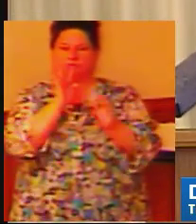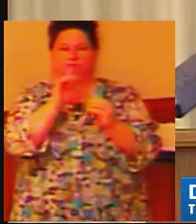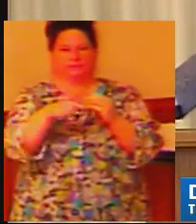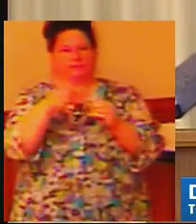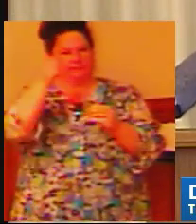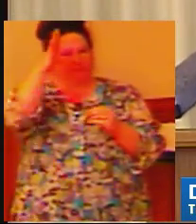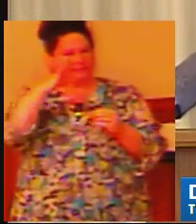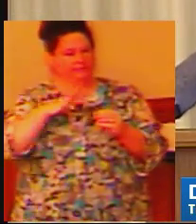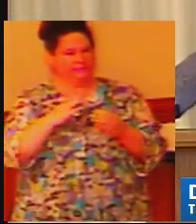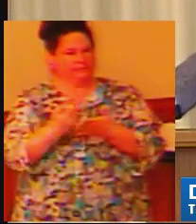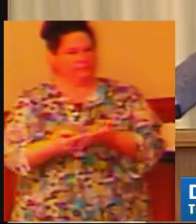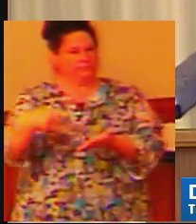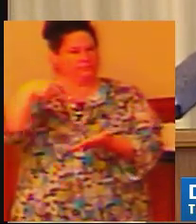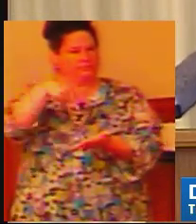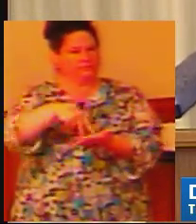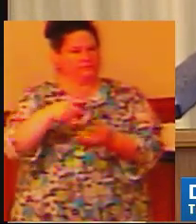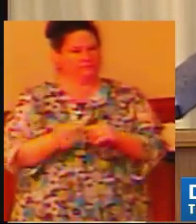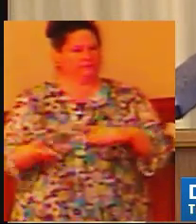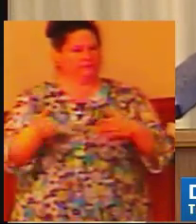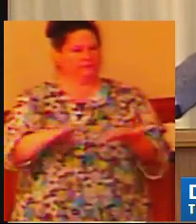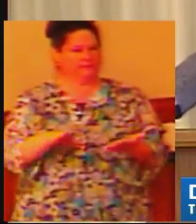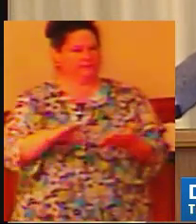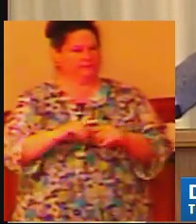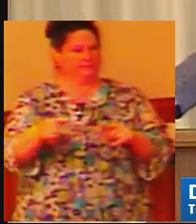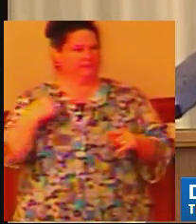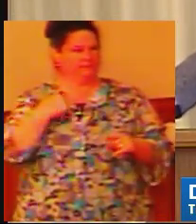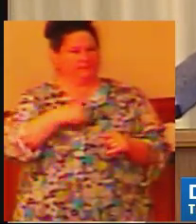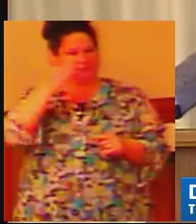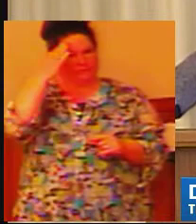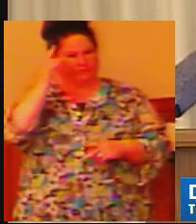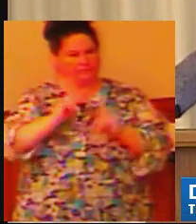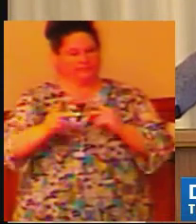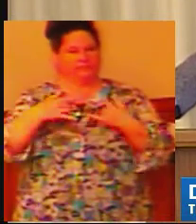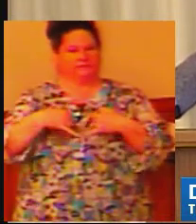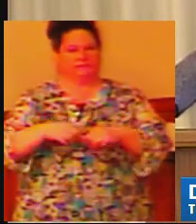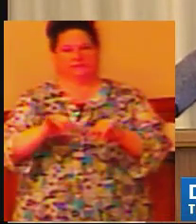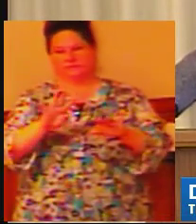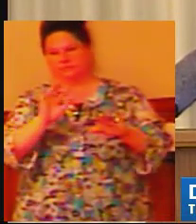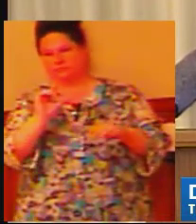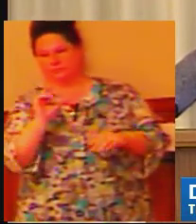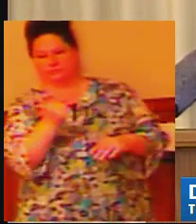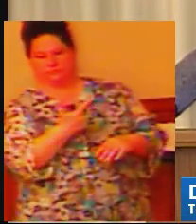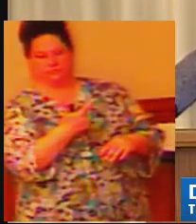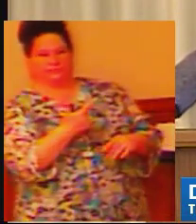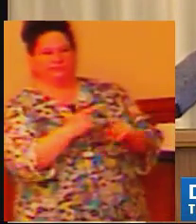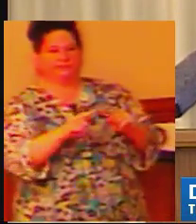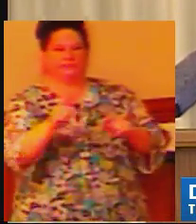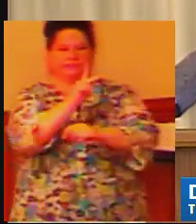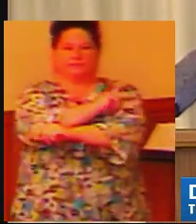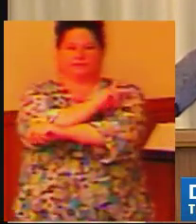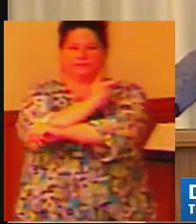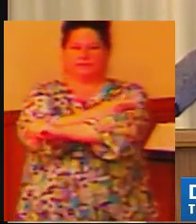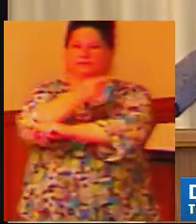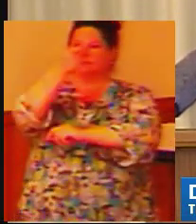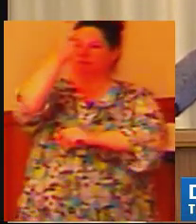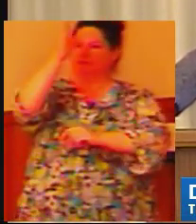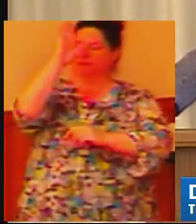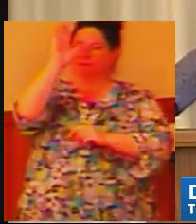dead, and we know that there are still people that turn away. But the power of